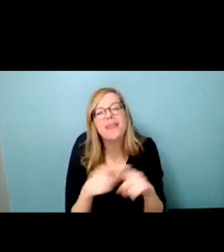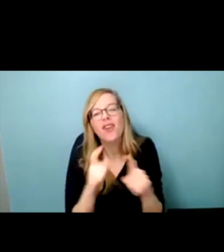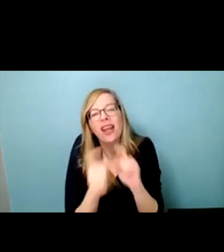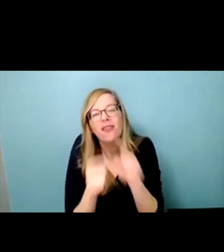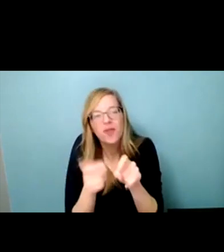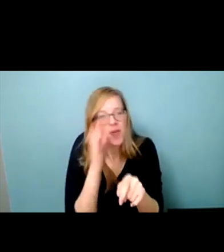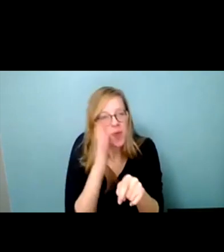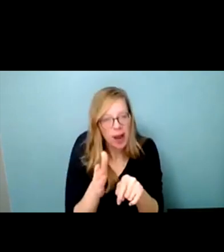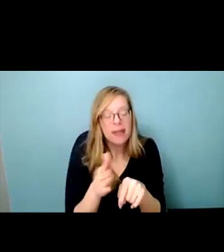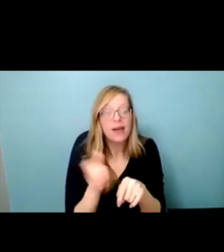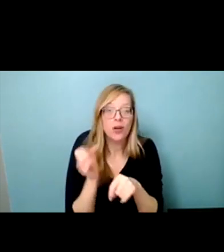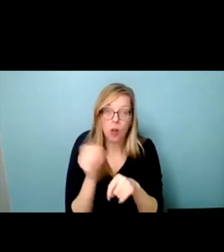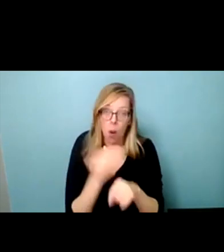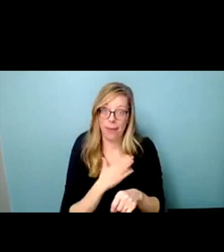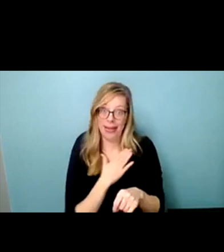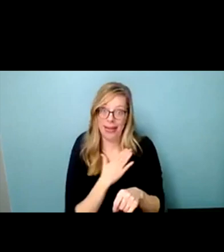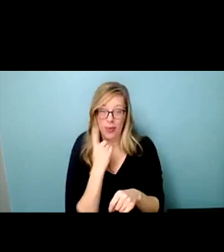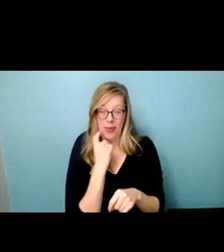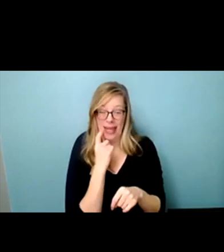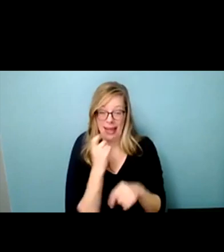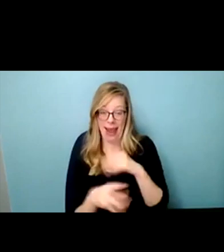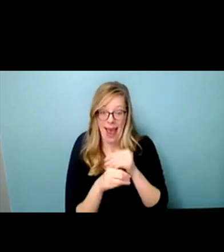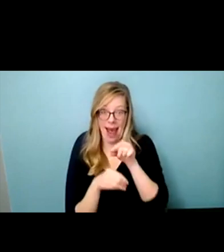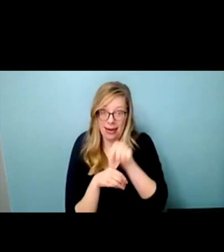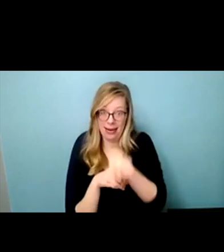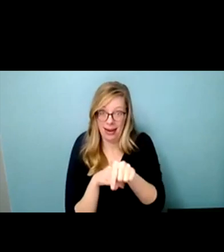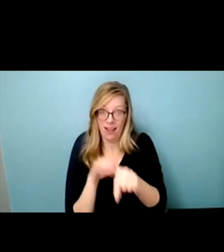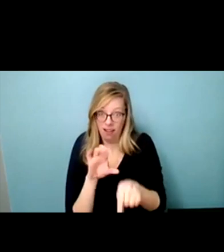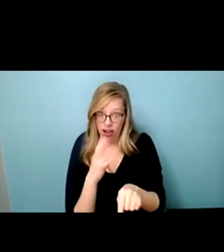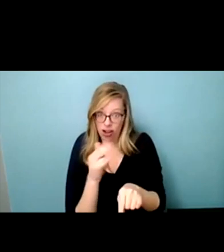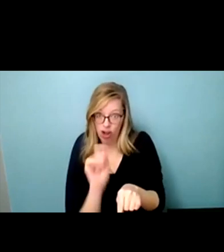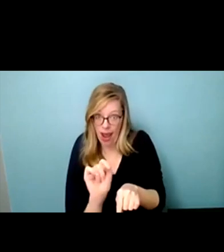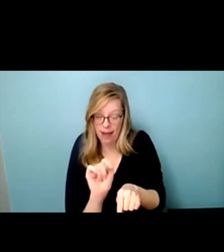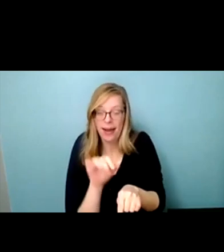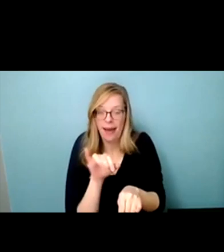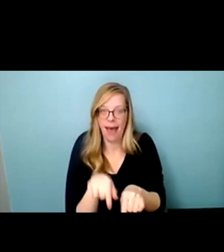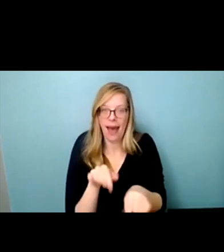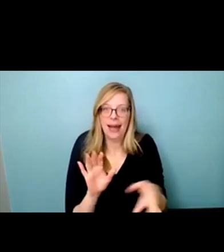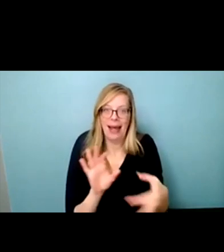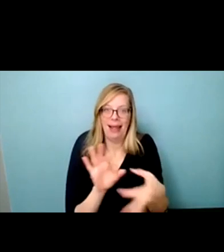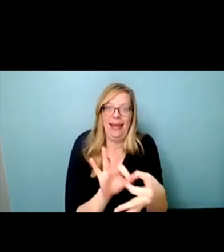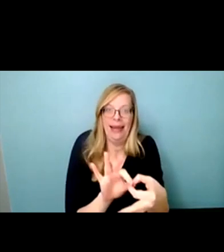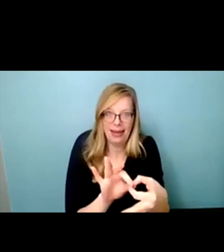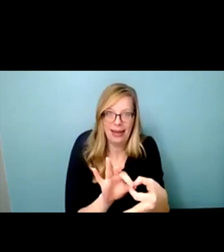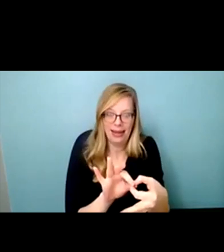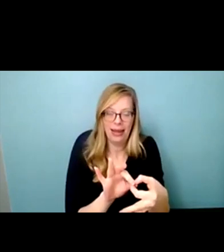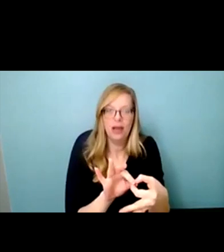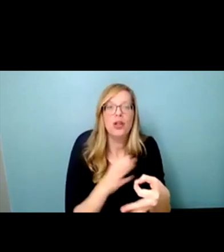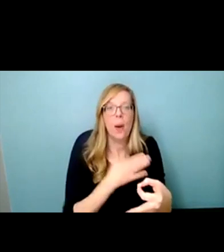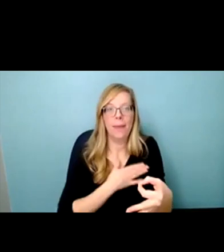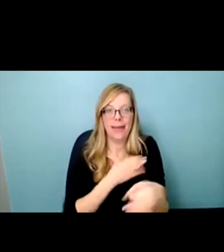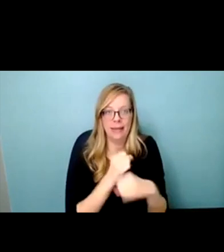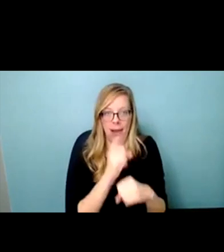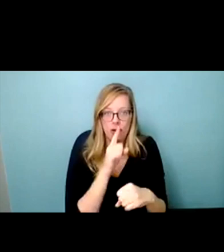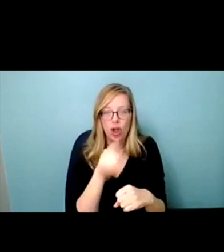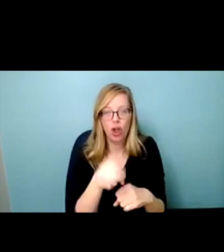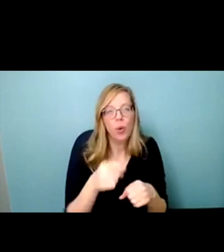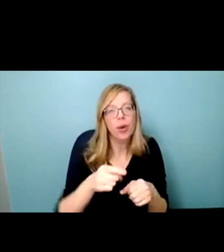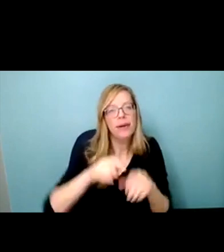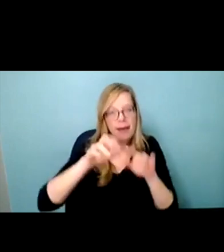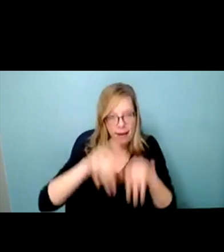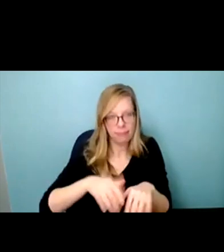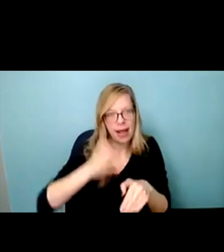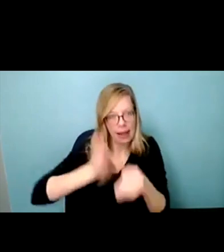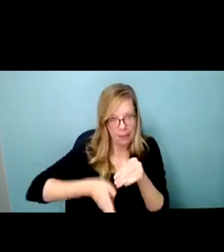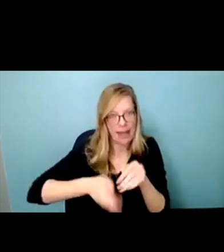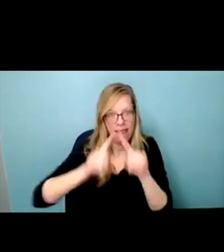that doc that I just put into the chat and make sure that you have completed that form. A note, of